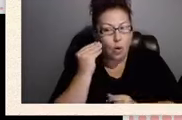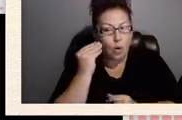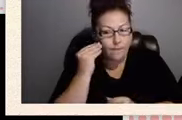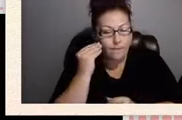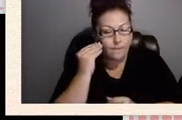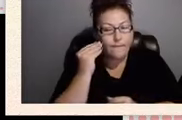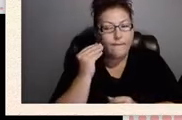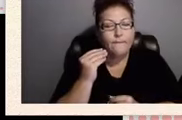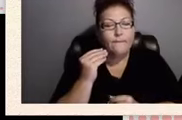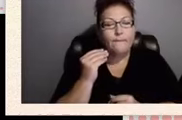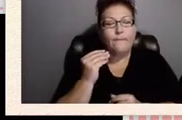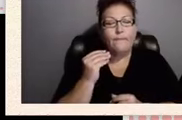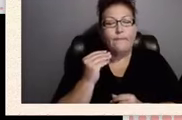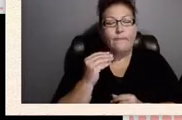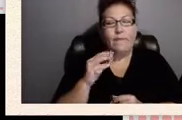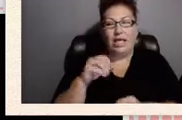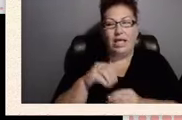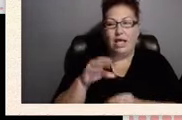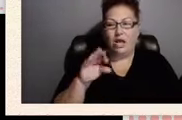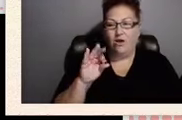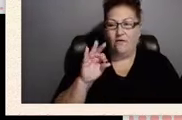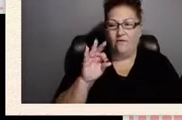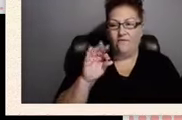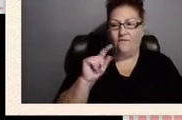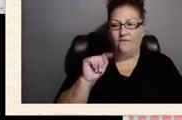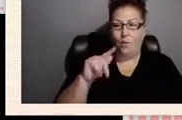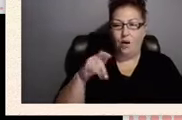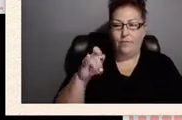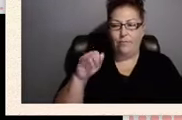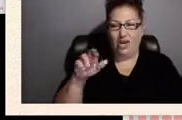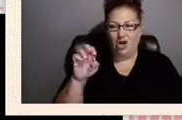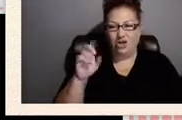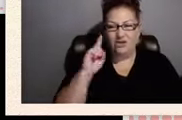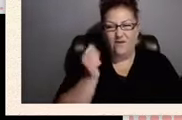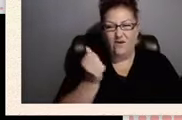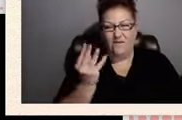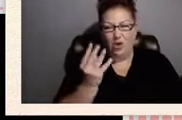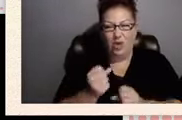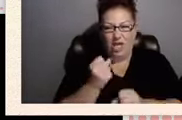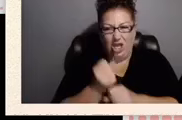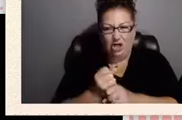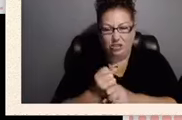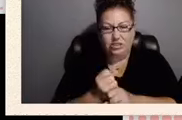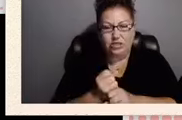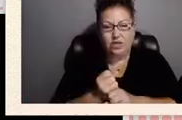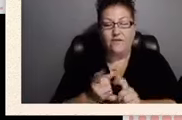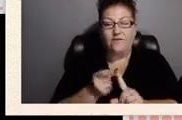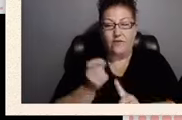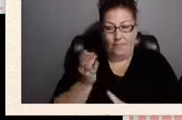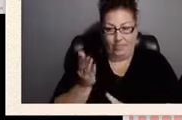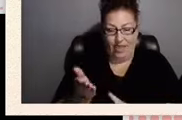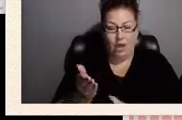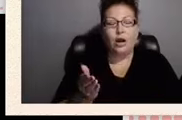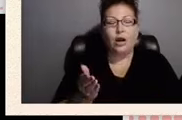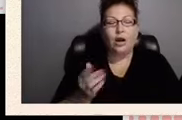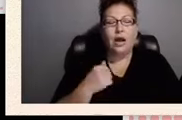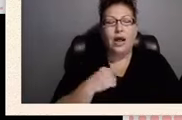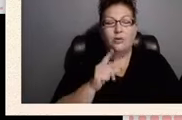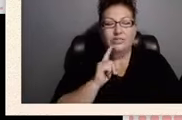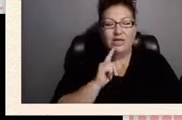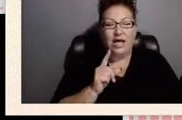in Fort Pierce for a couple of years. From then, I was actually petitioned by the